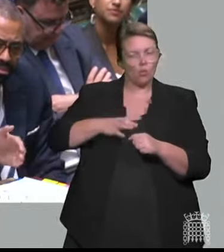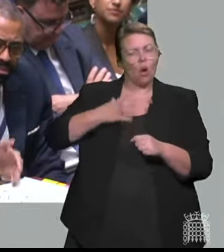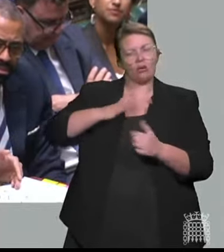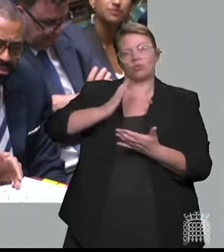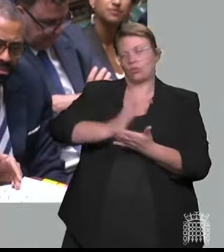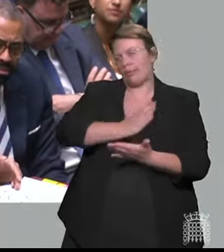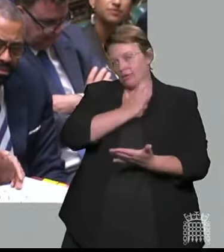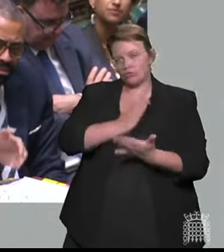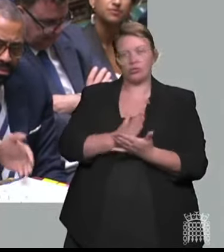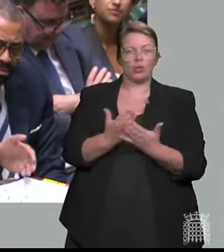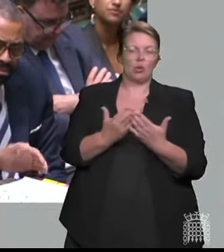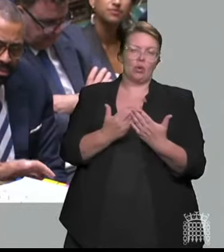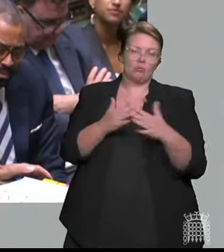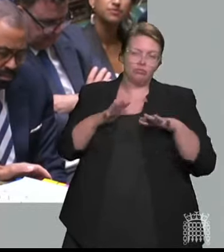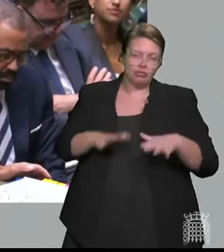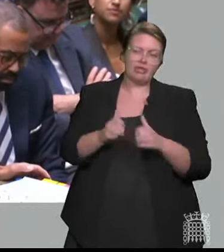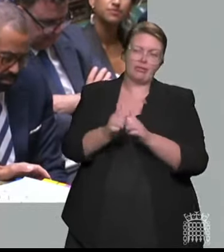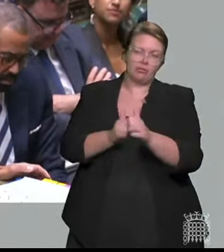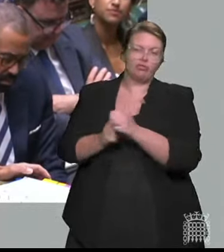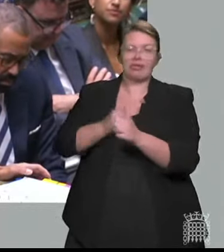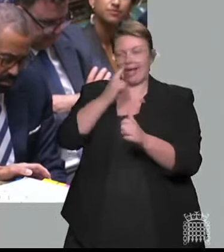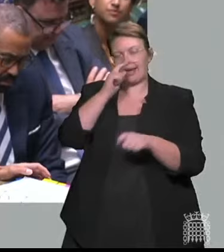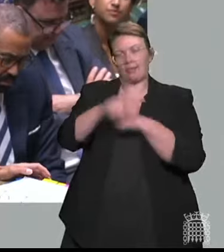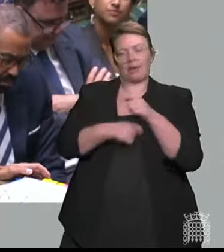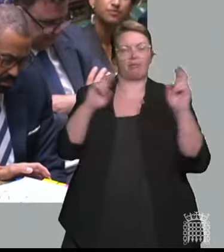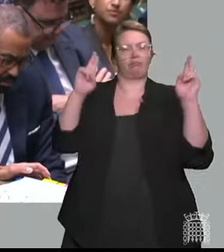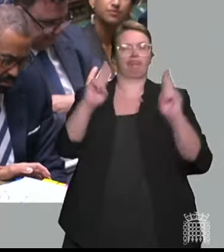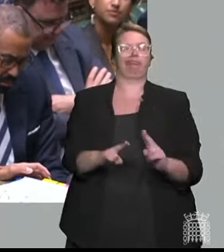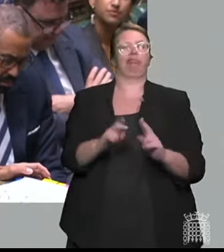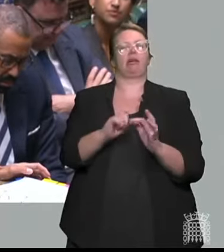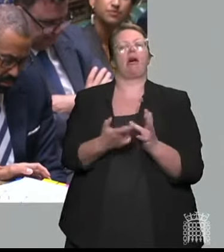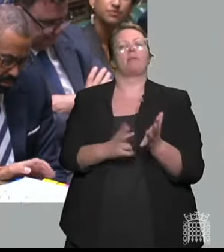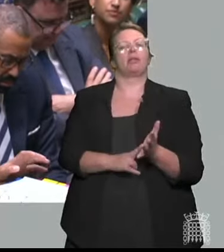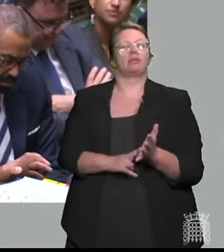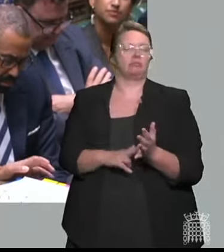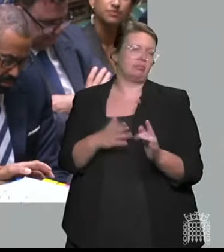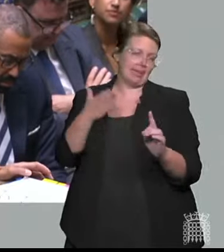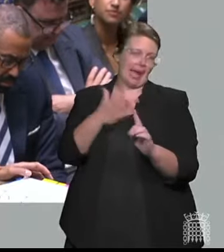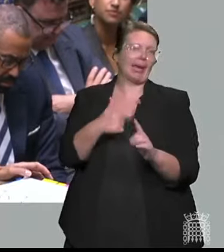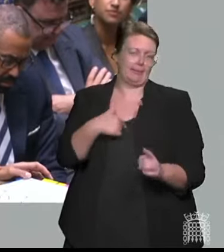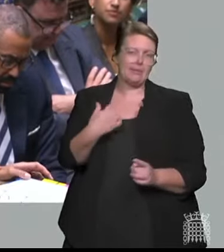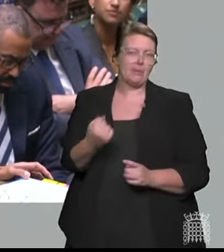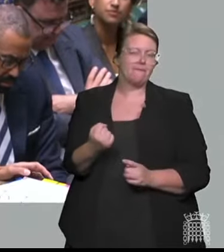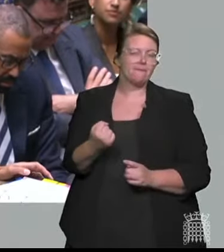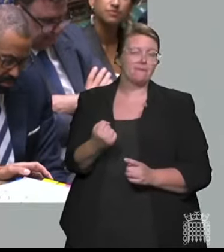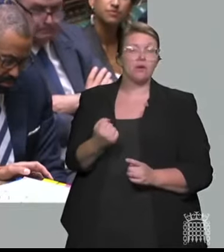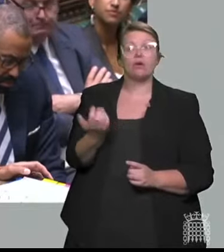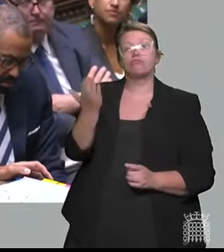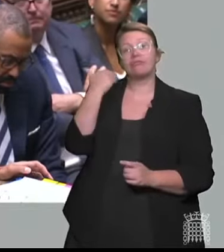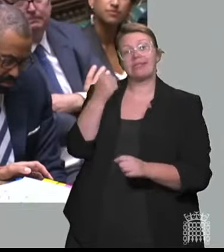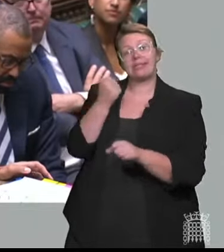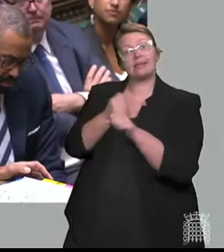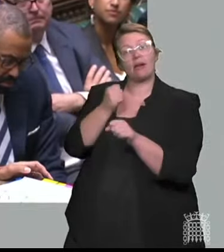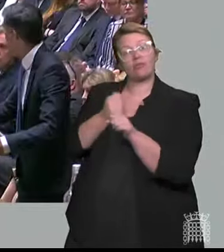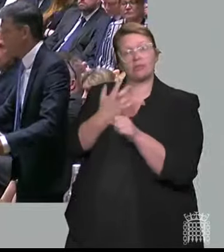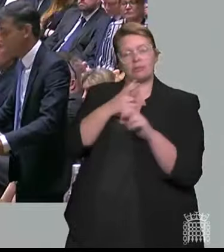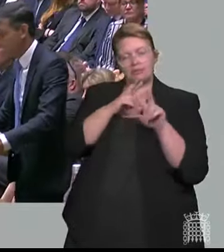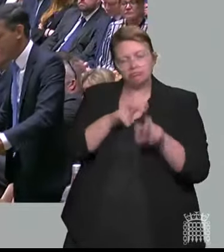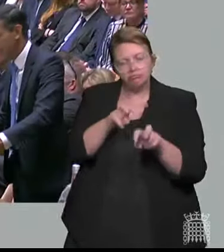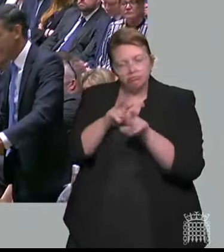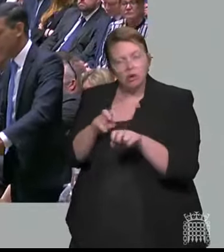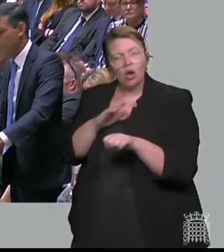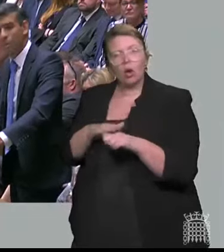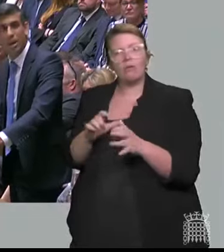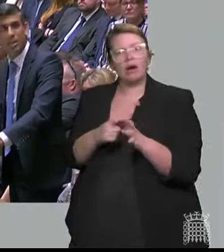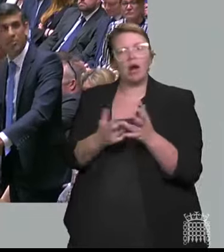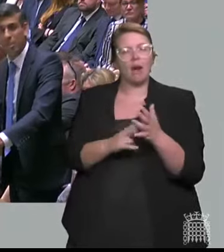policies for UK industry to decarbonise successfully. As he'll be aware, government recently consulted on addressing carbon leakage in